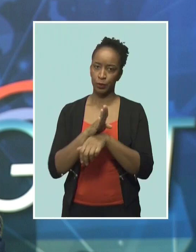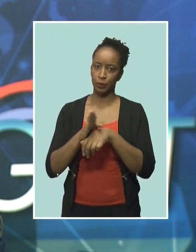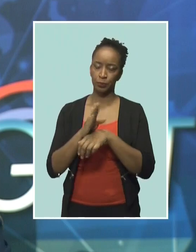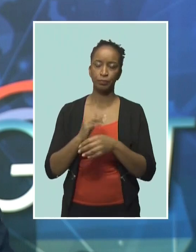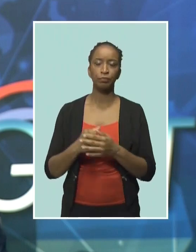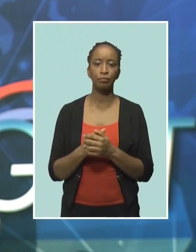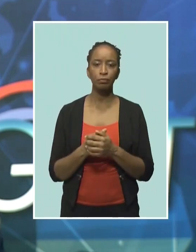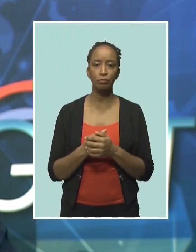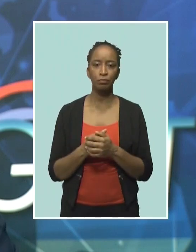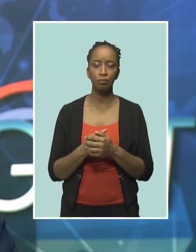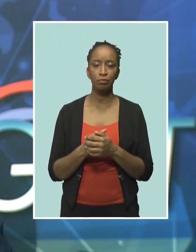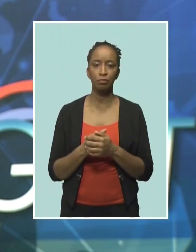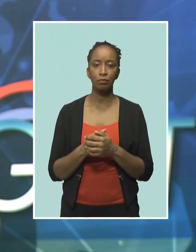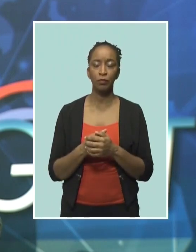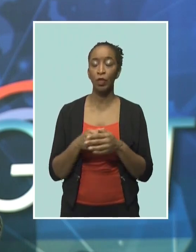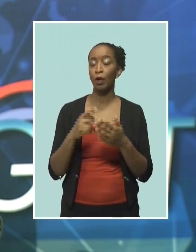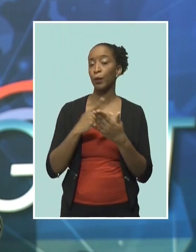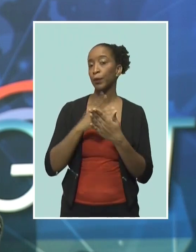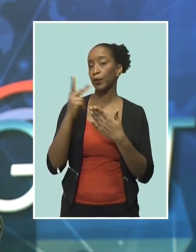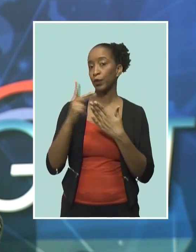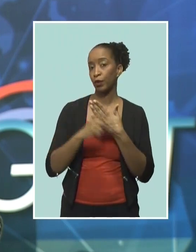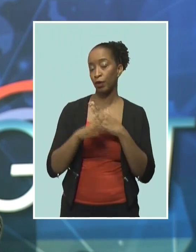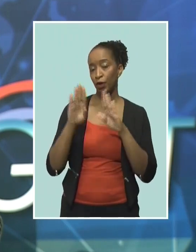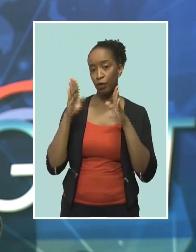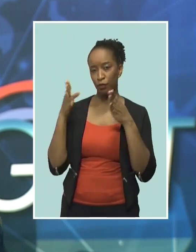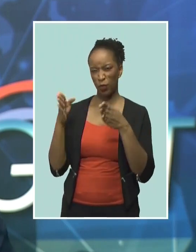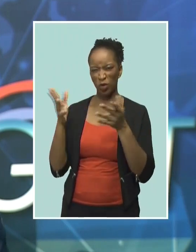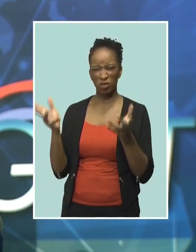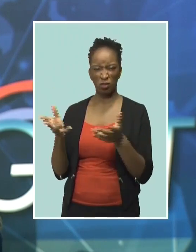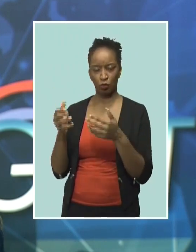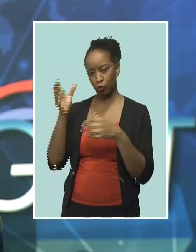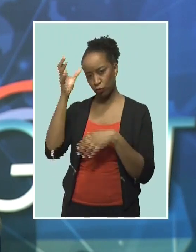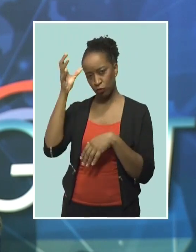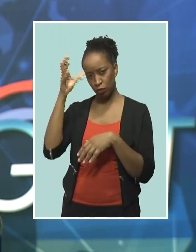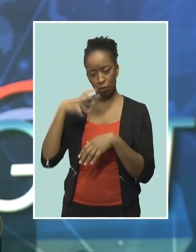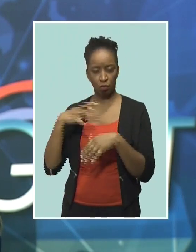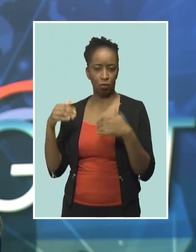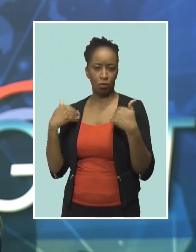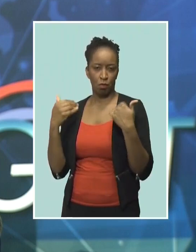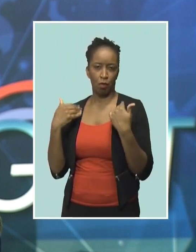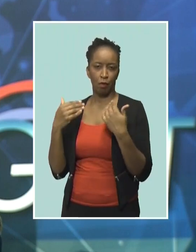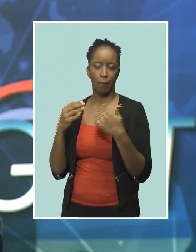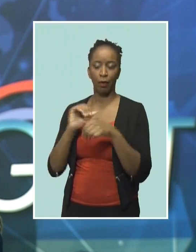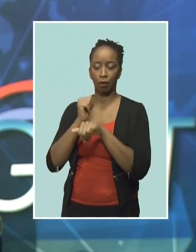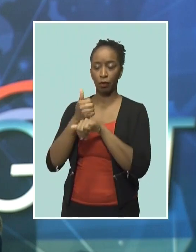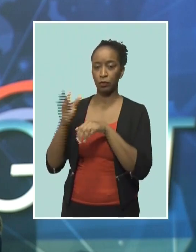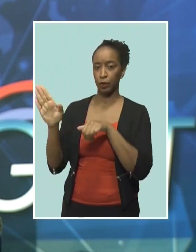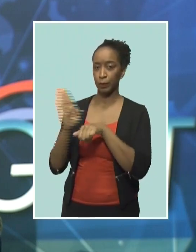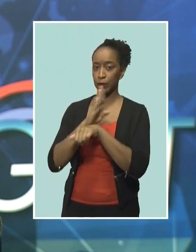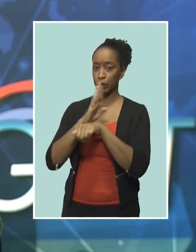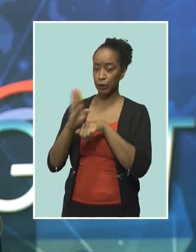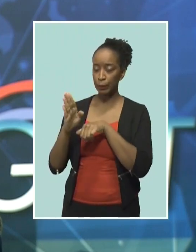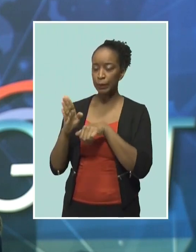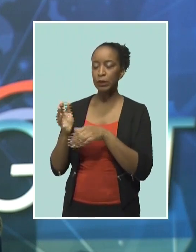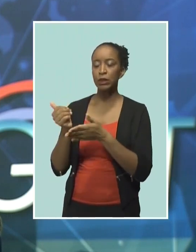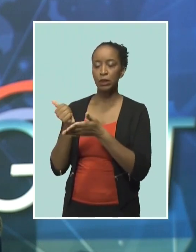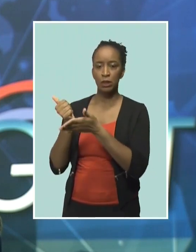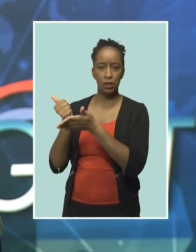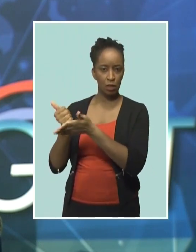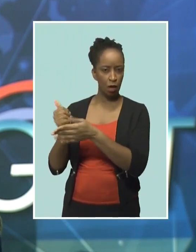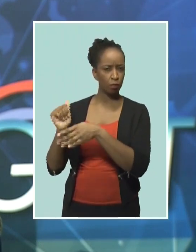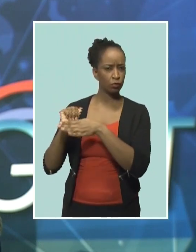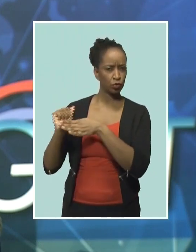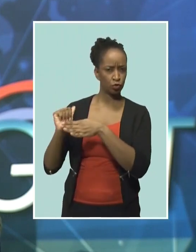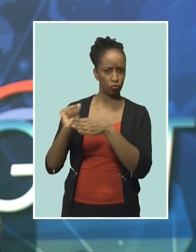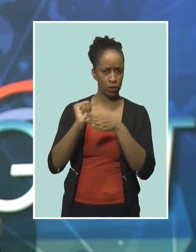molding and changing the lives of young men beyond the span of the pageant. Director Winston Cumberbatch says several of them have been able